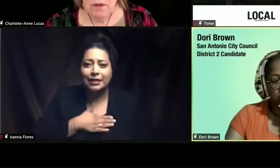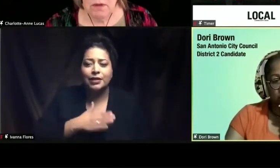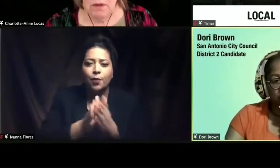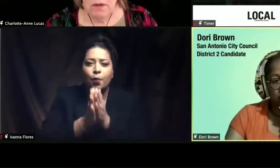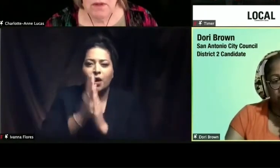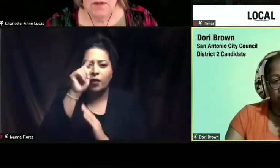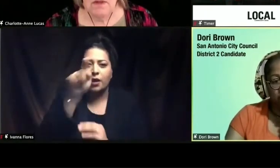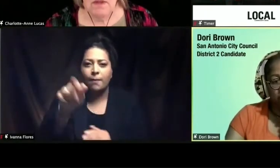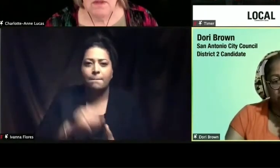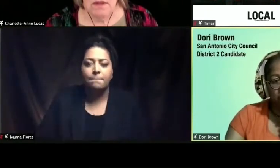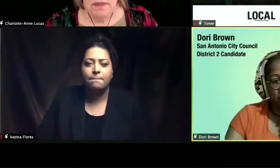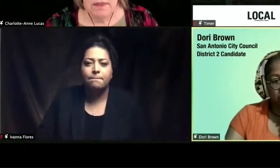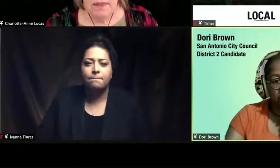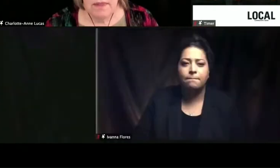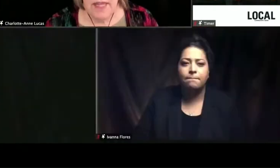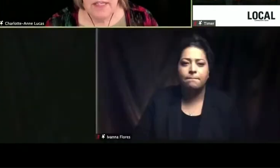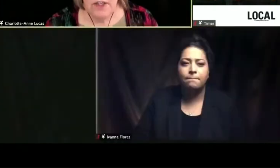prayers.